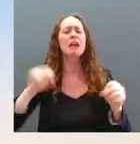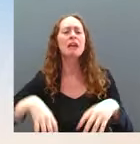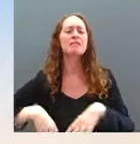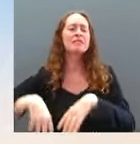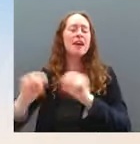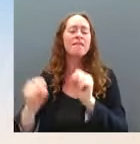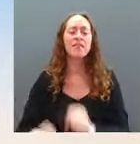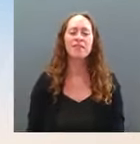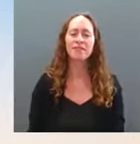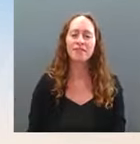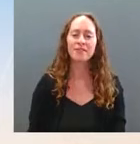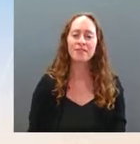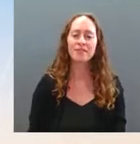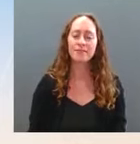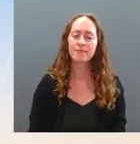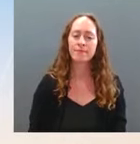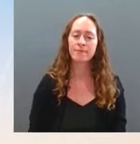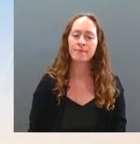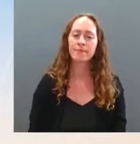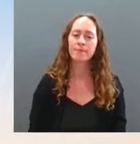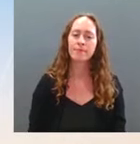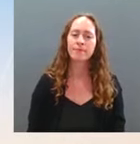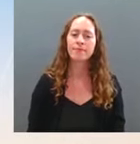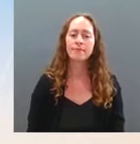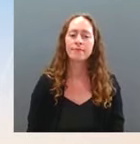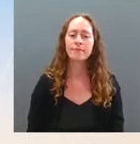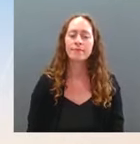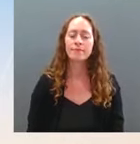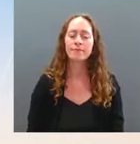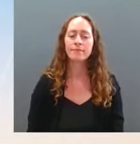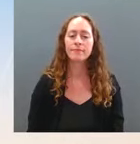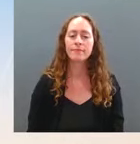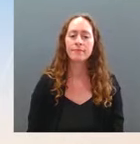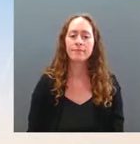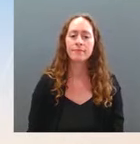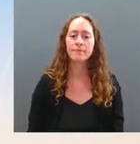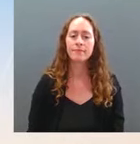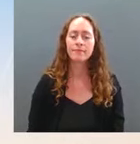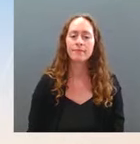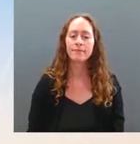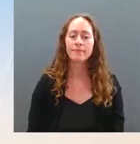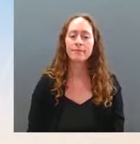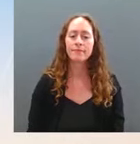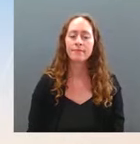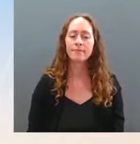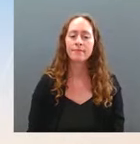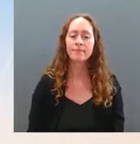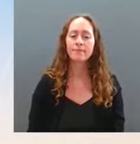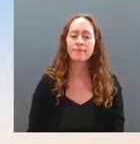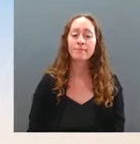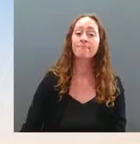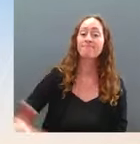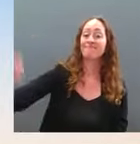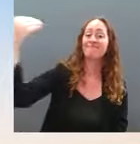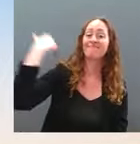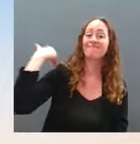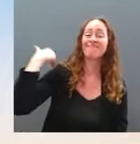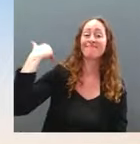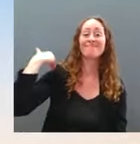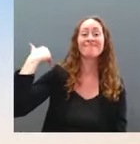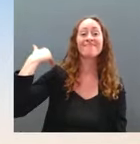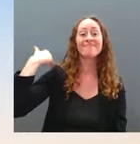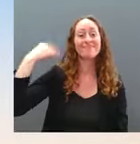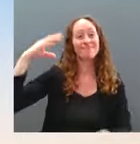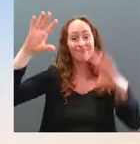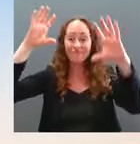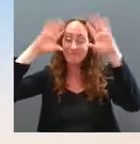at the White House, some folks got COVID, and then former Vice President Biden called it a super spreader event. So is there any risk that